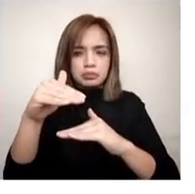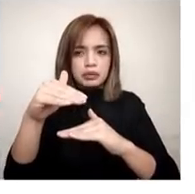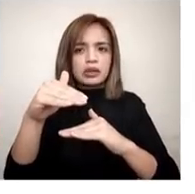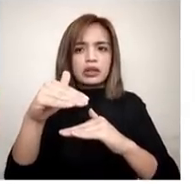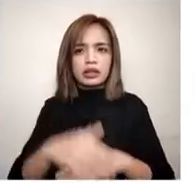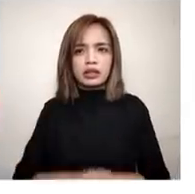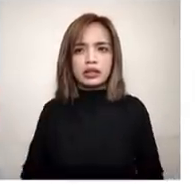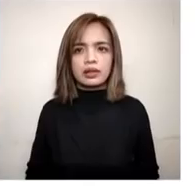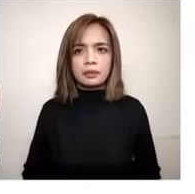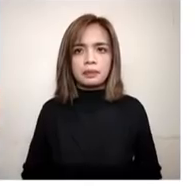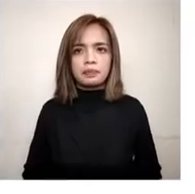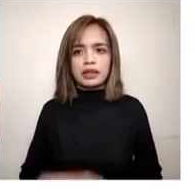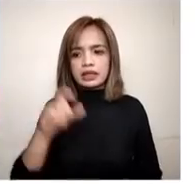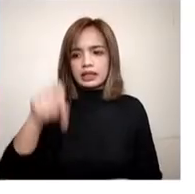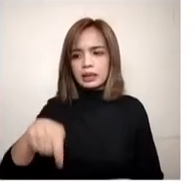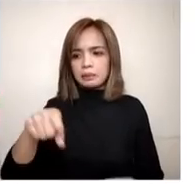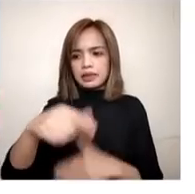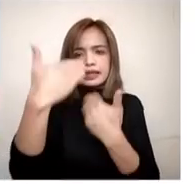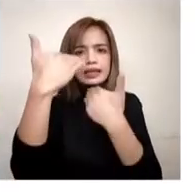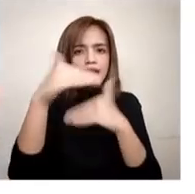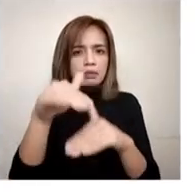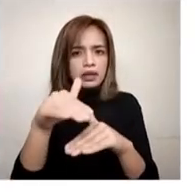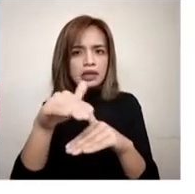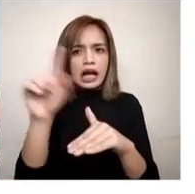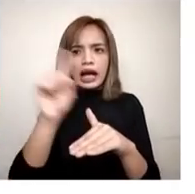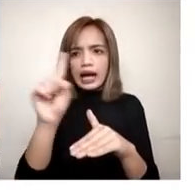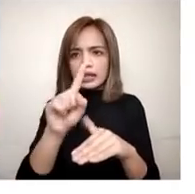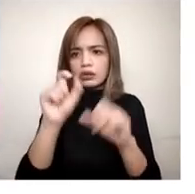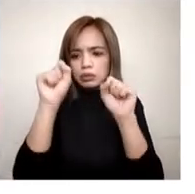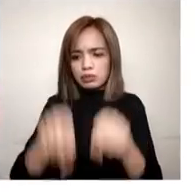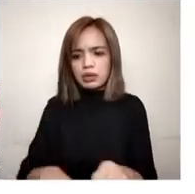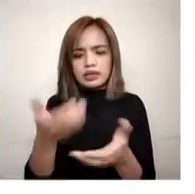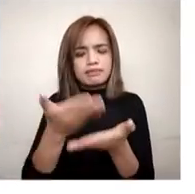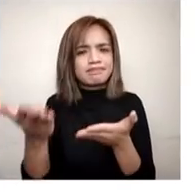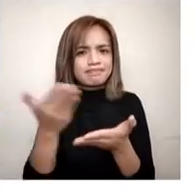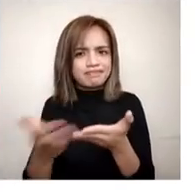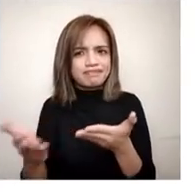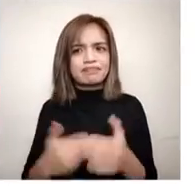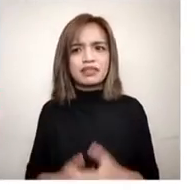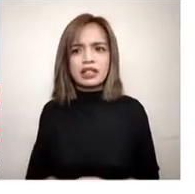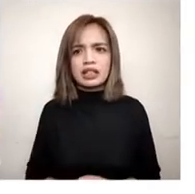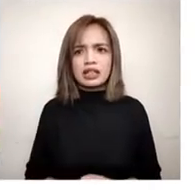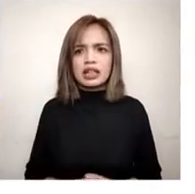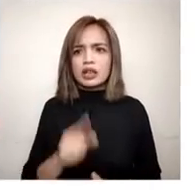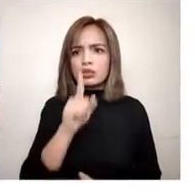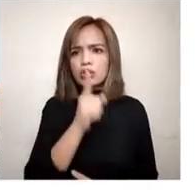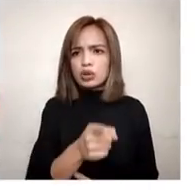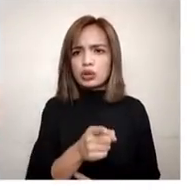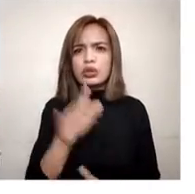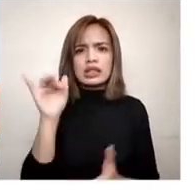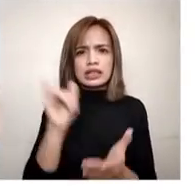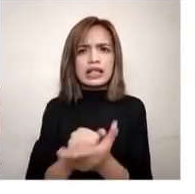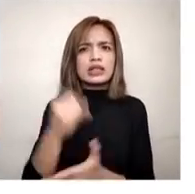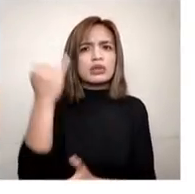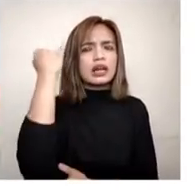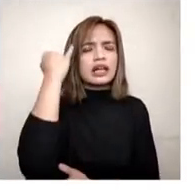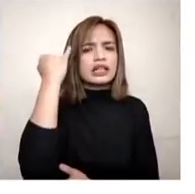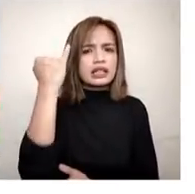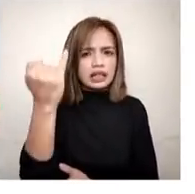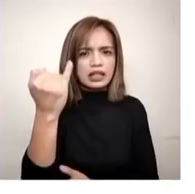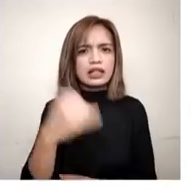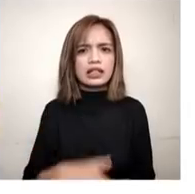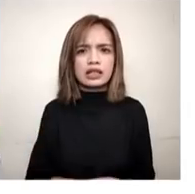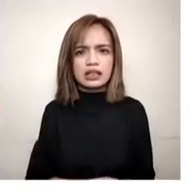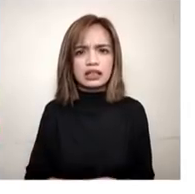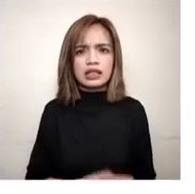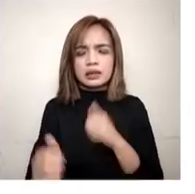they should be limited to what items they can purchase. And I think that initially that was the idea. Just things that all